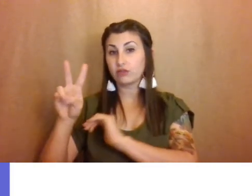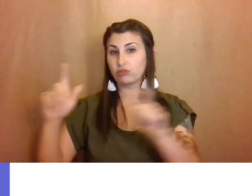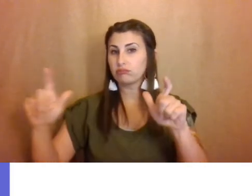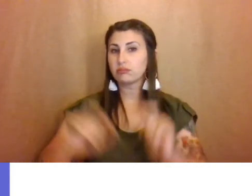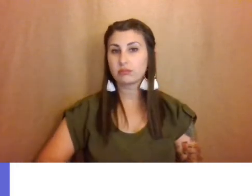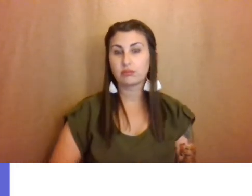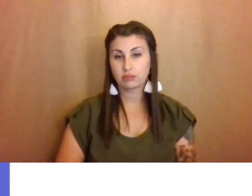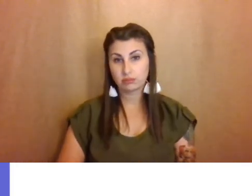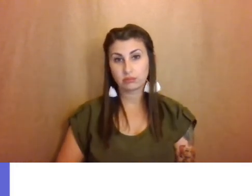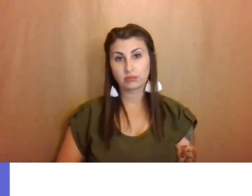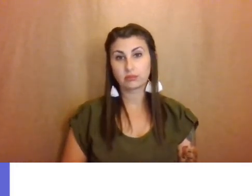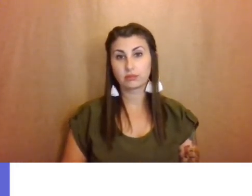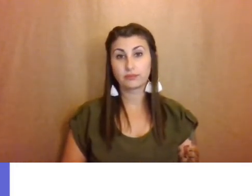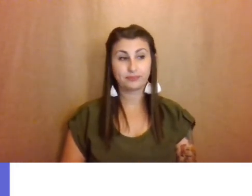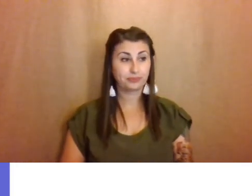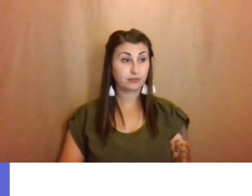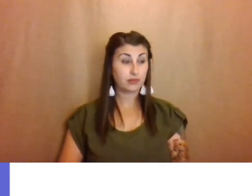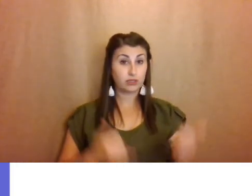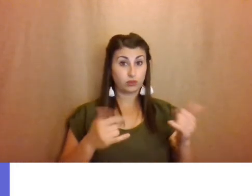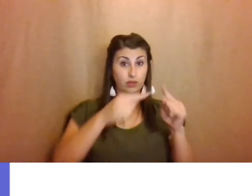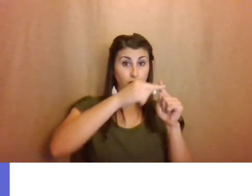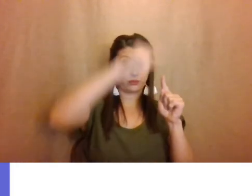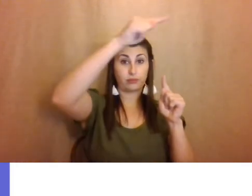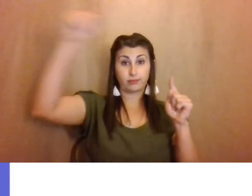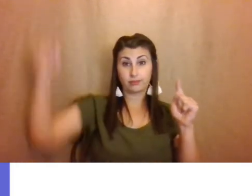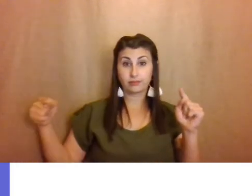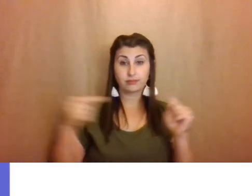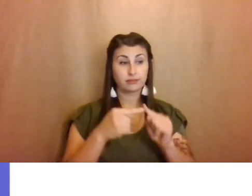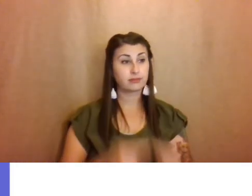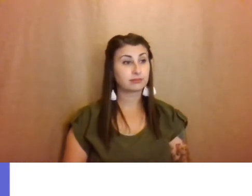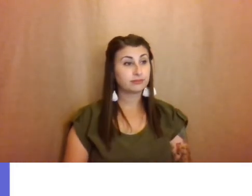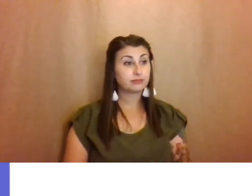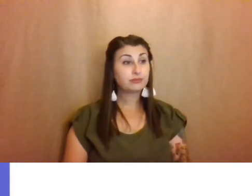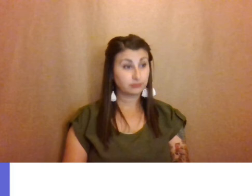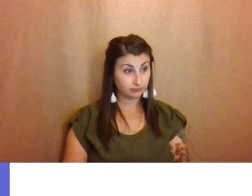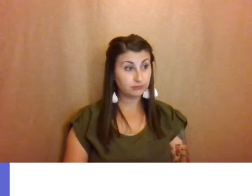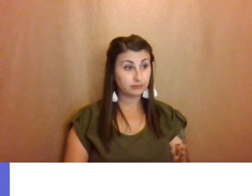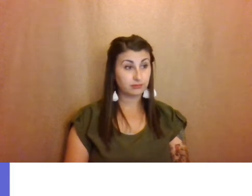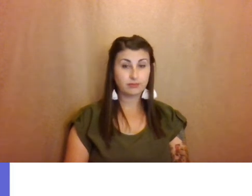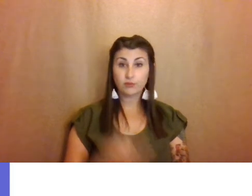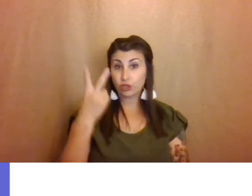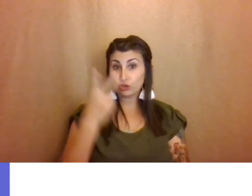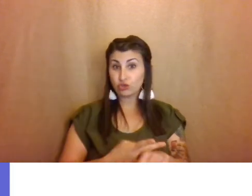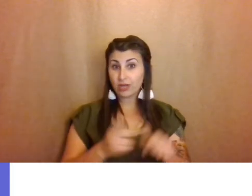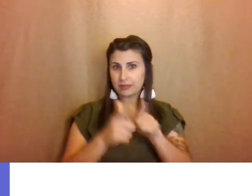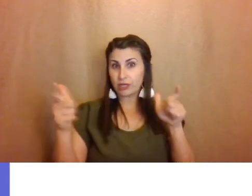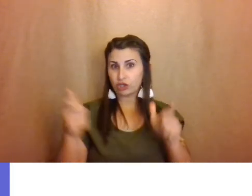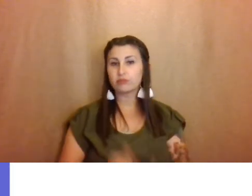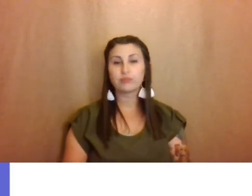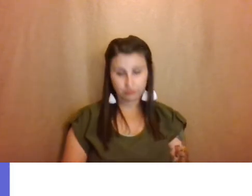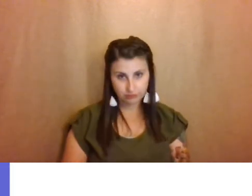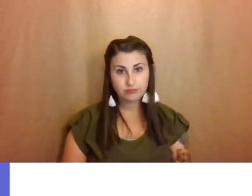So now connect your dots. We just made it twice as large. Okay, twice as